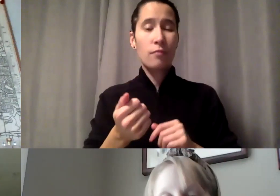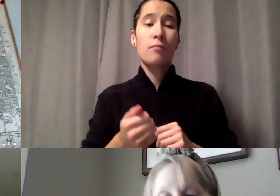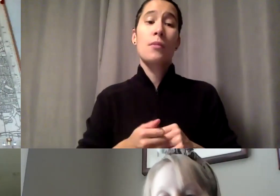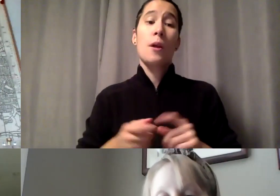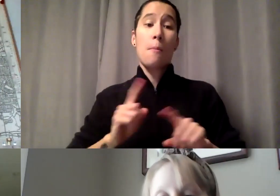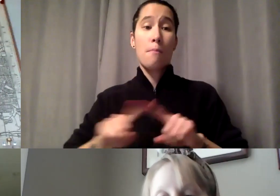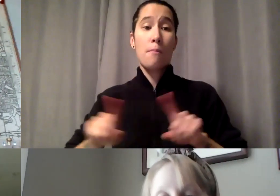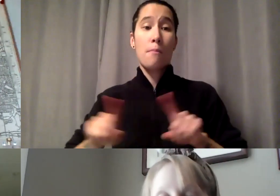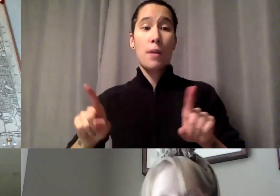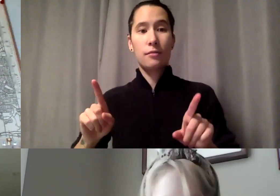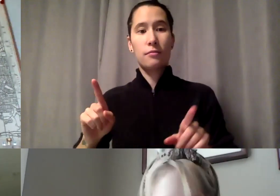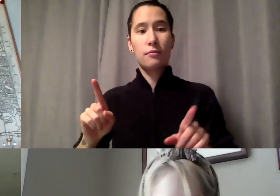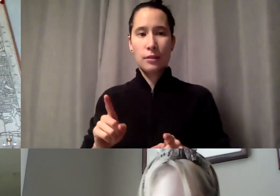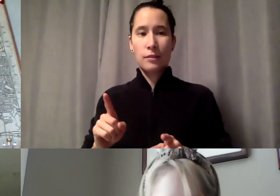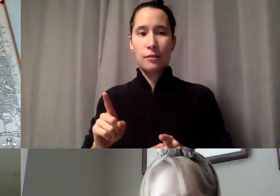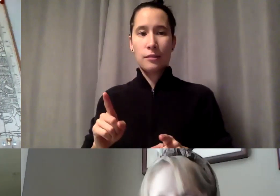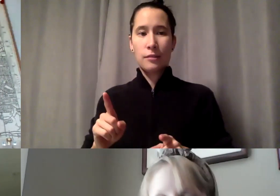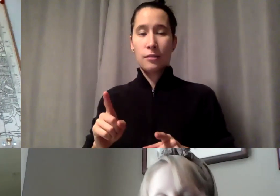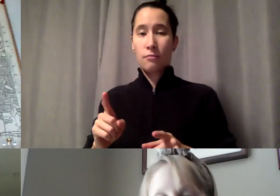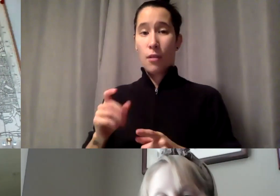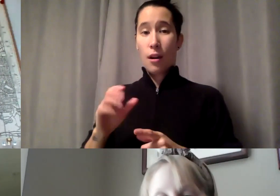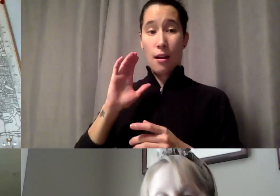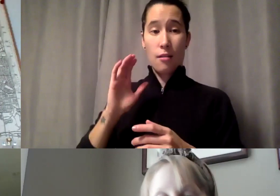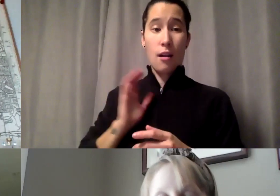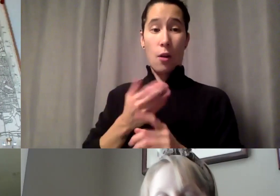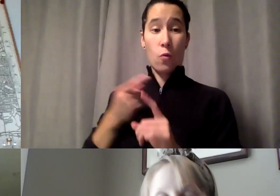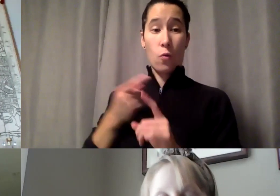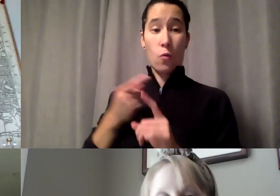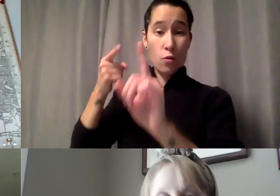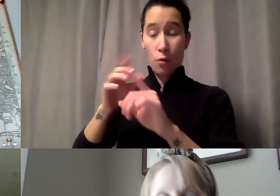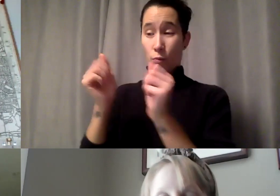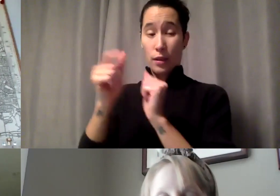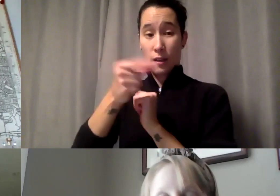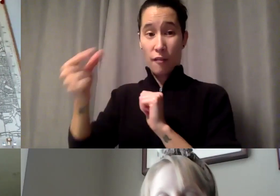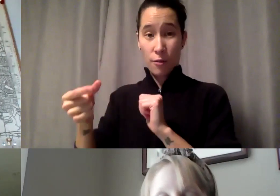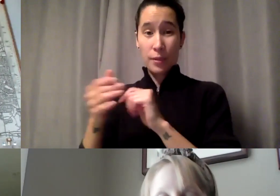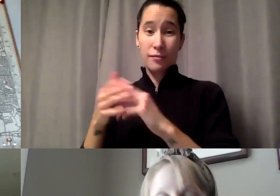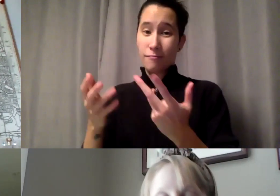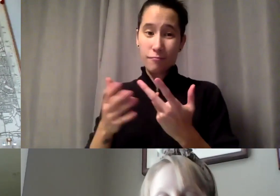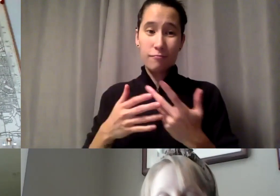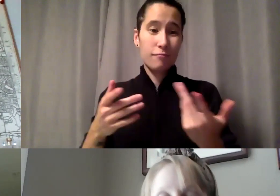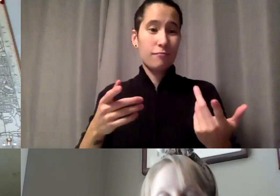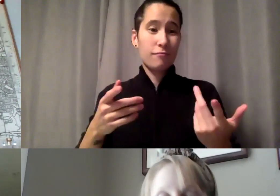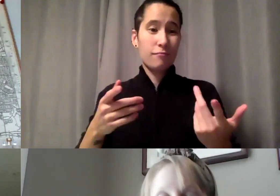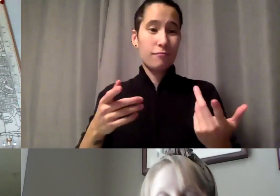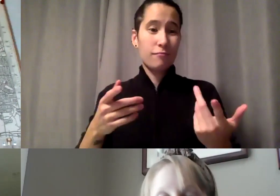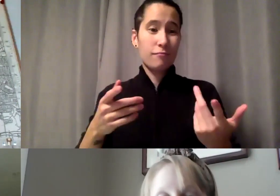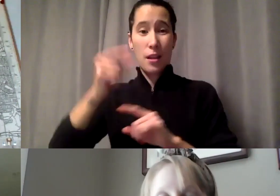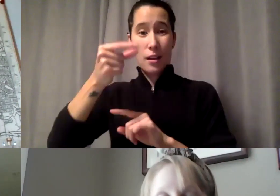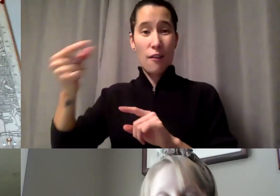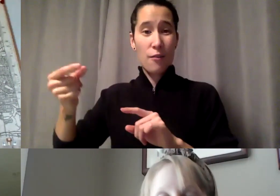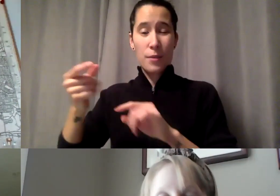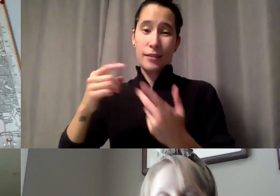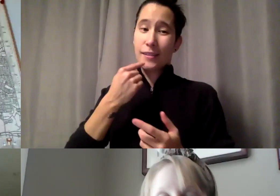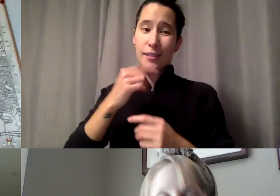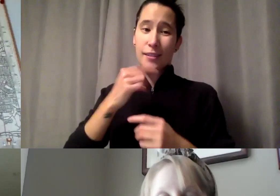and our communication out is, if you don't need to travel this time, don't travel. And so it leaves you in a